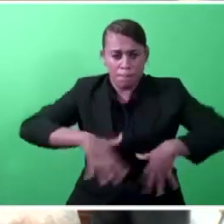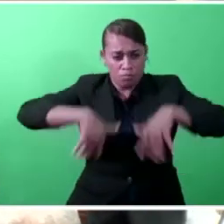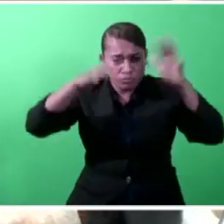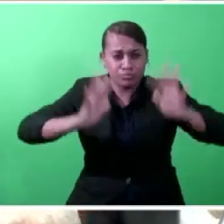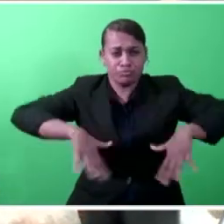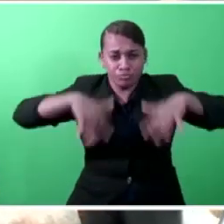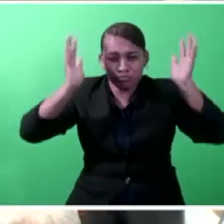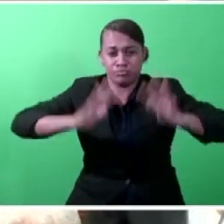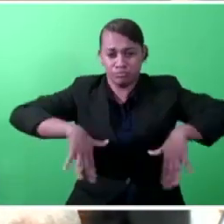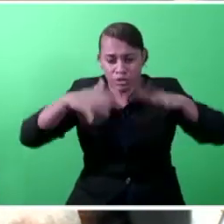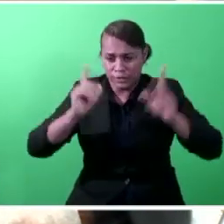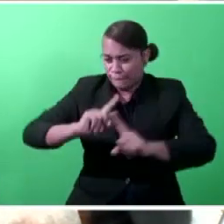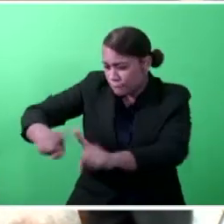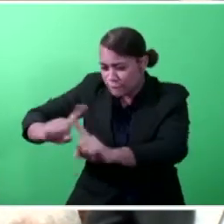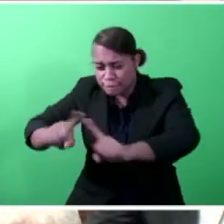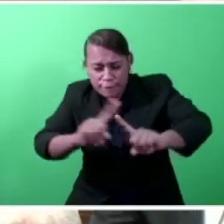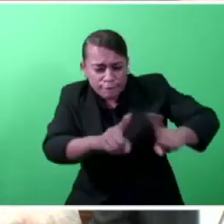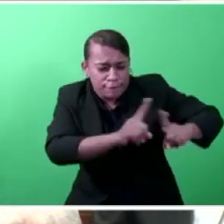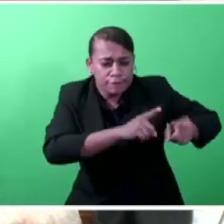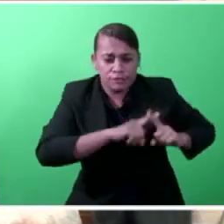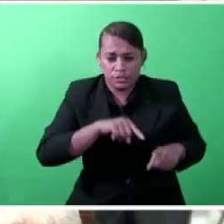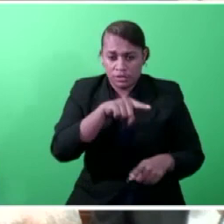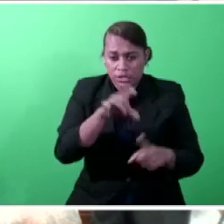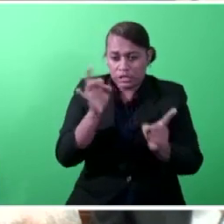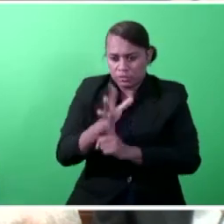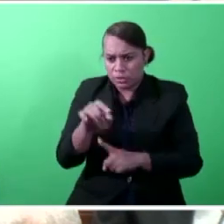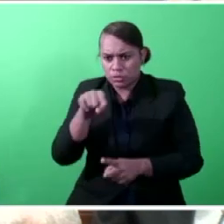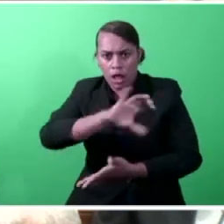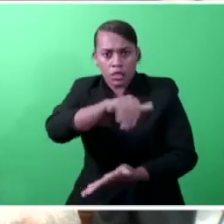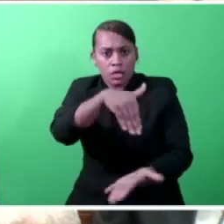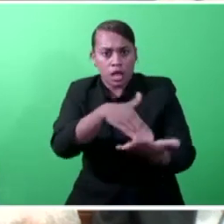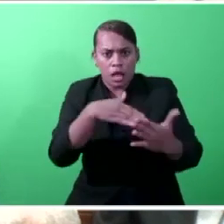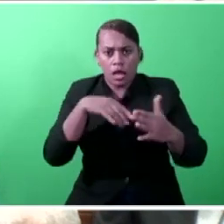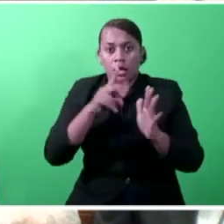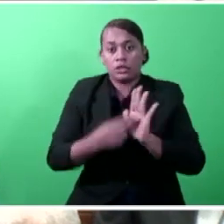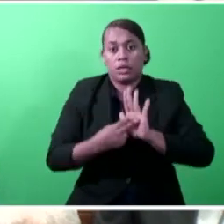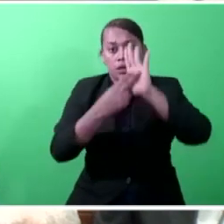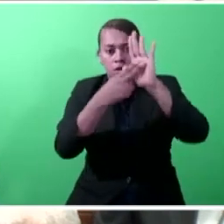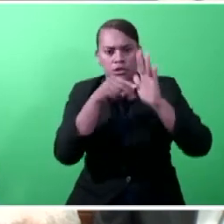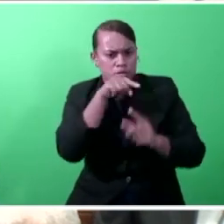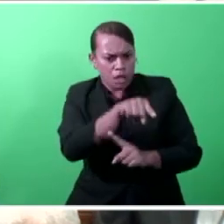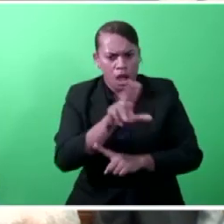various parts of the country, particularly the central, northern divisions and the northern Lao group.